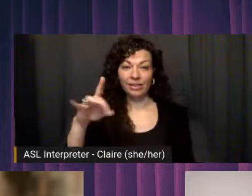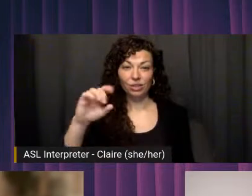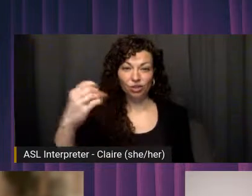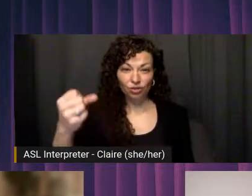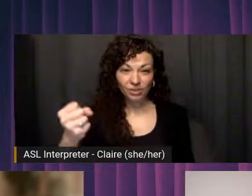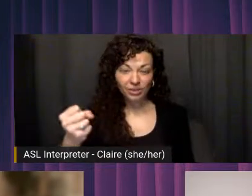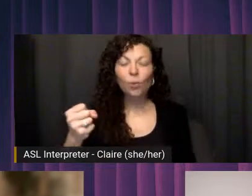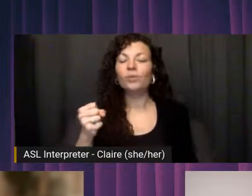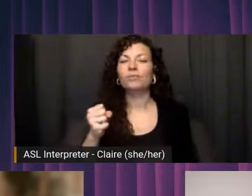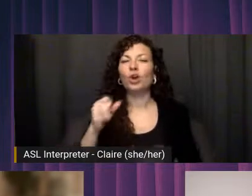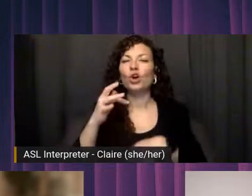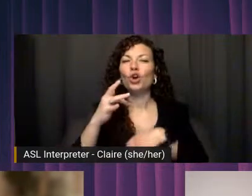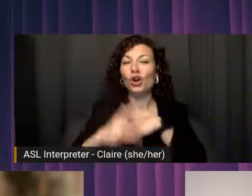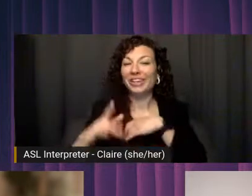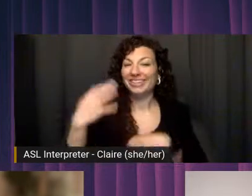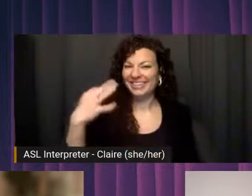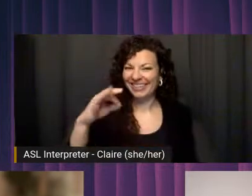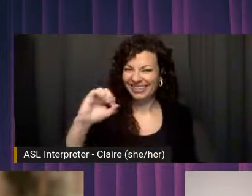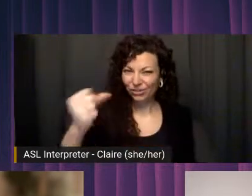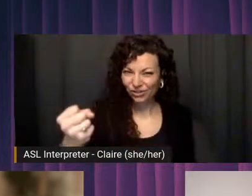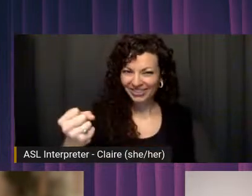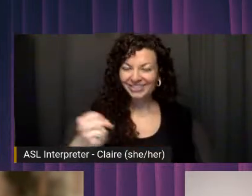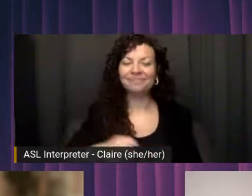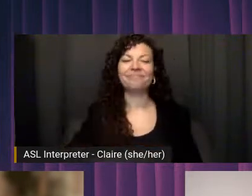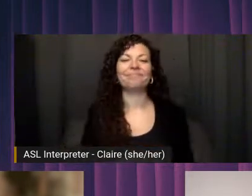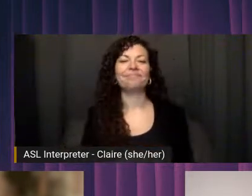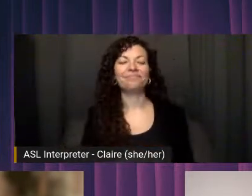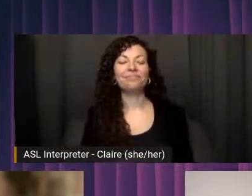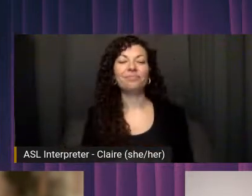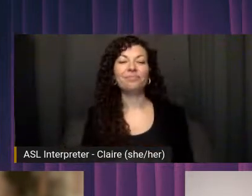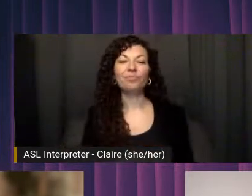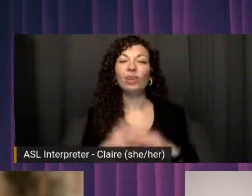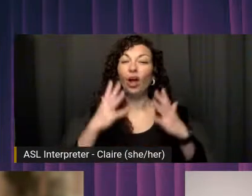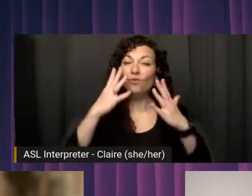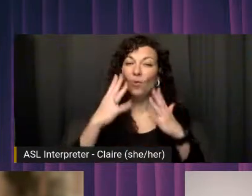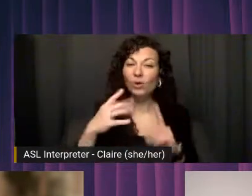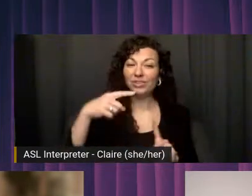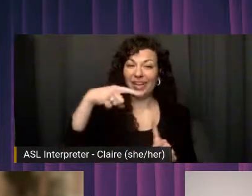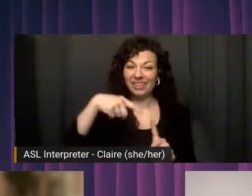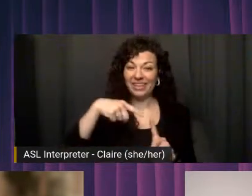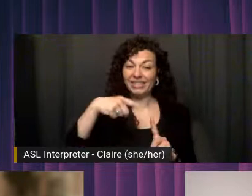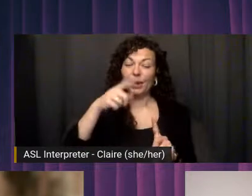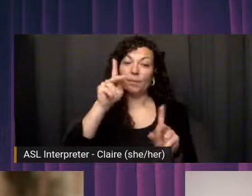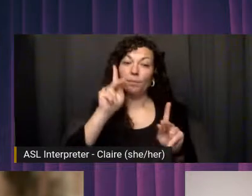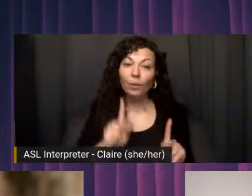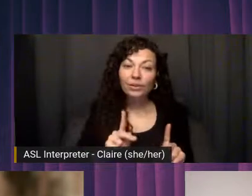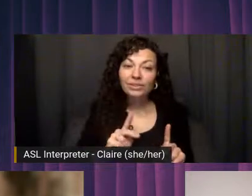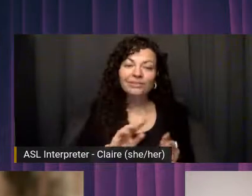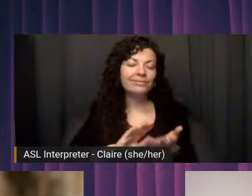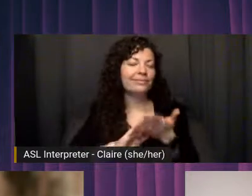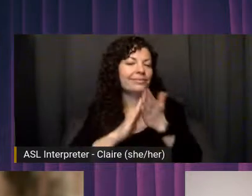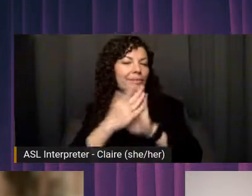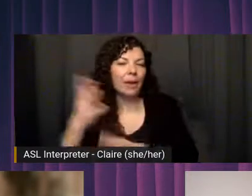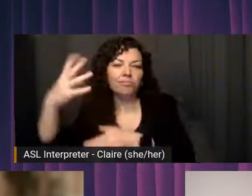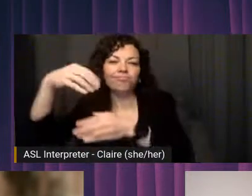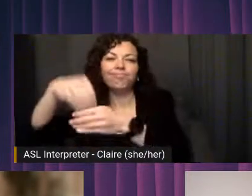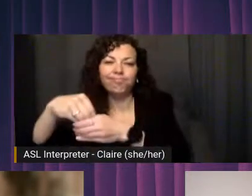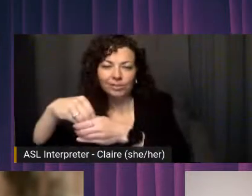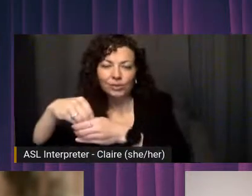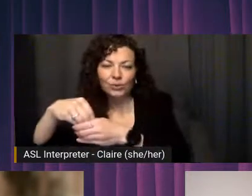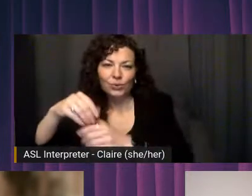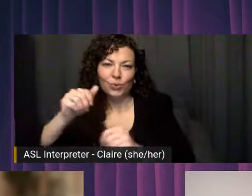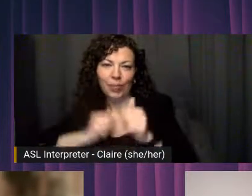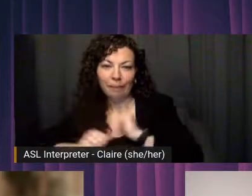not become part of the full production. So I'm so pleased that one of our performers, Kian Johnson,